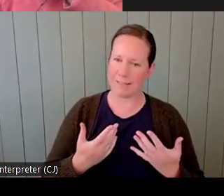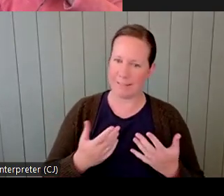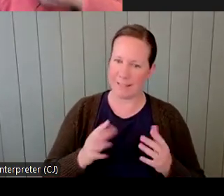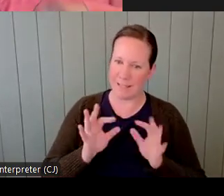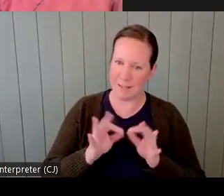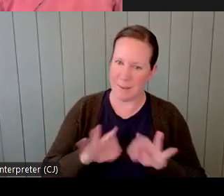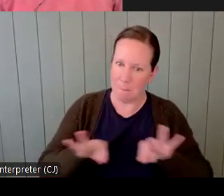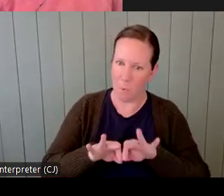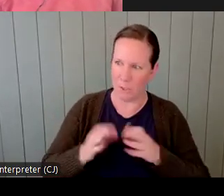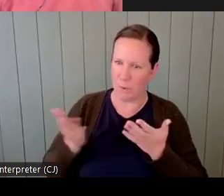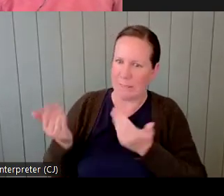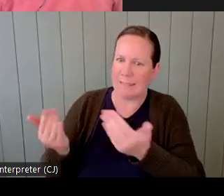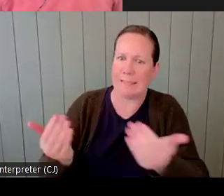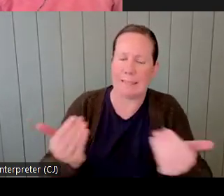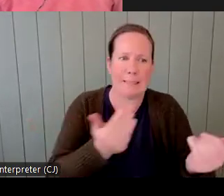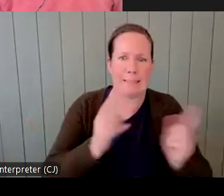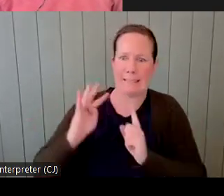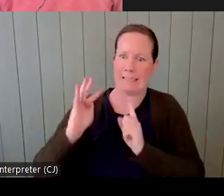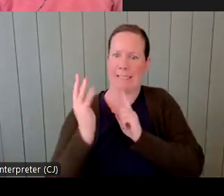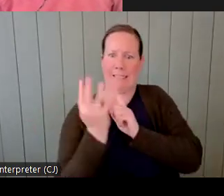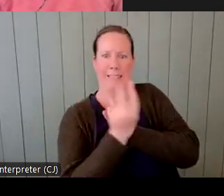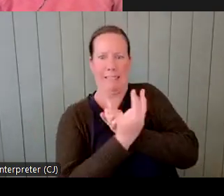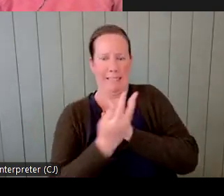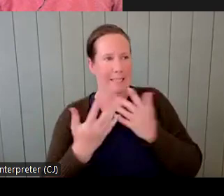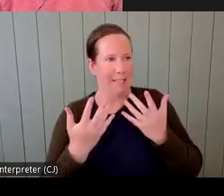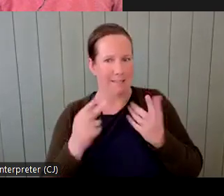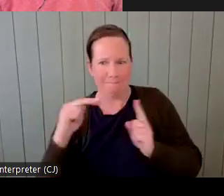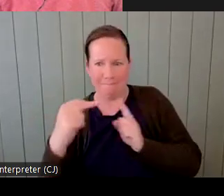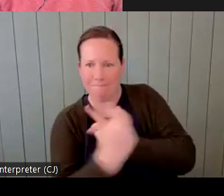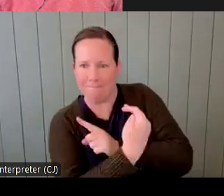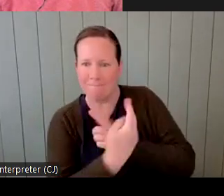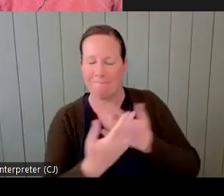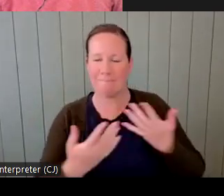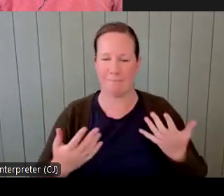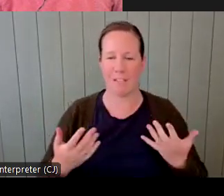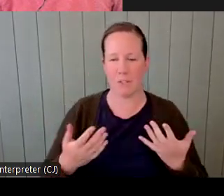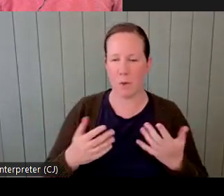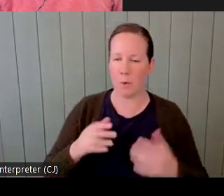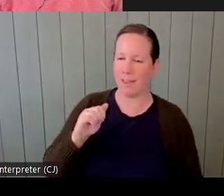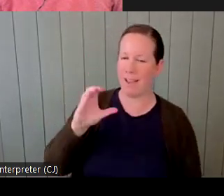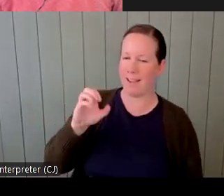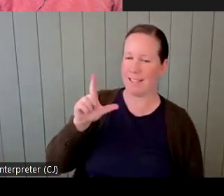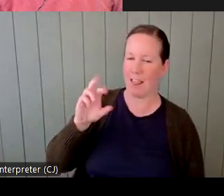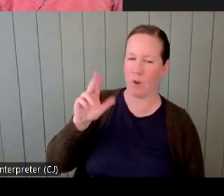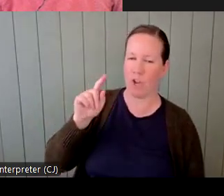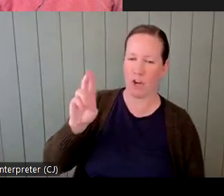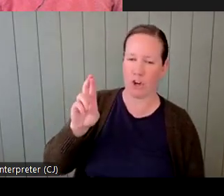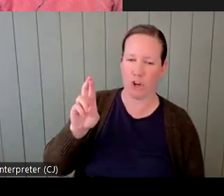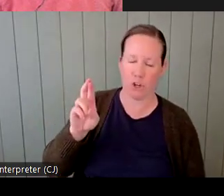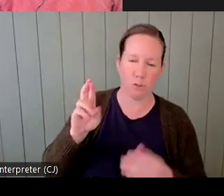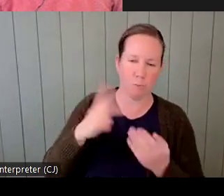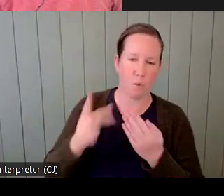I think the accelerator really helps you to get connections and ask those right questions. So we have like a very community